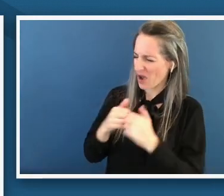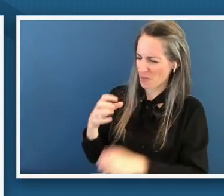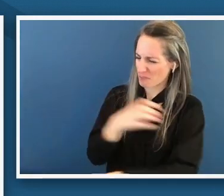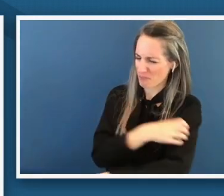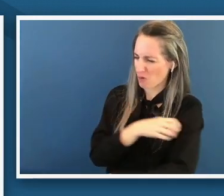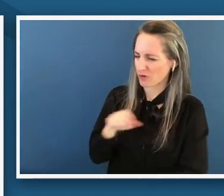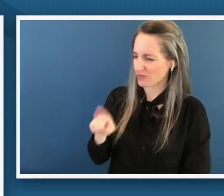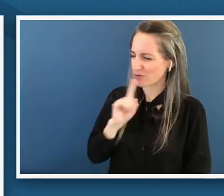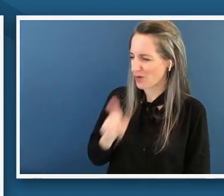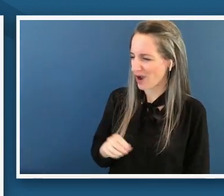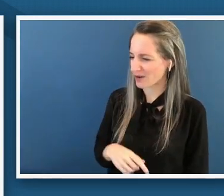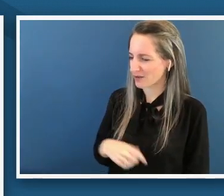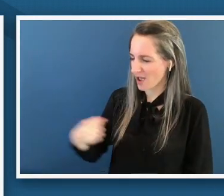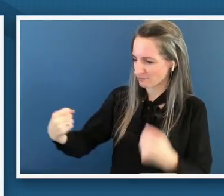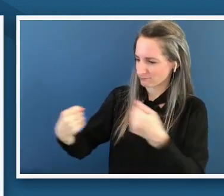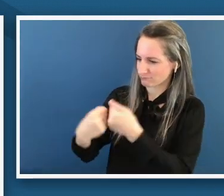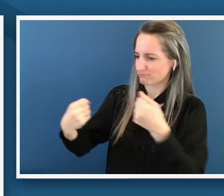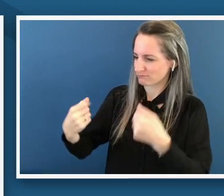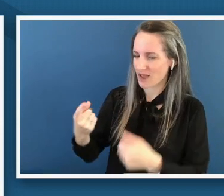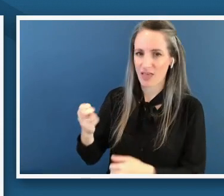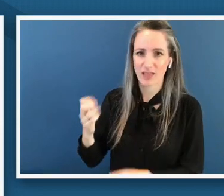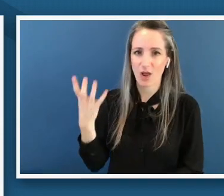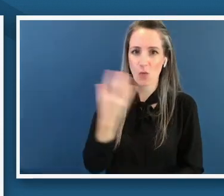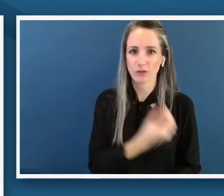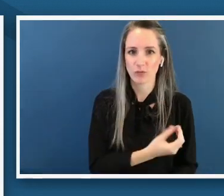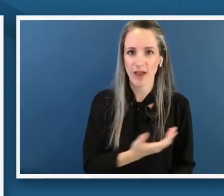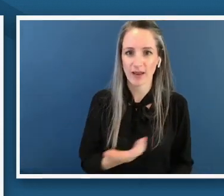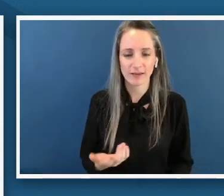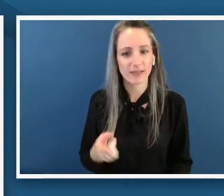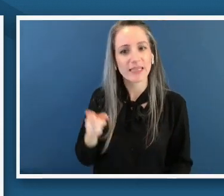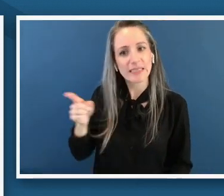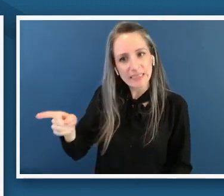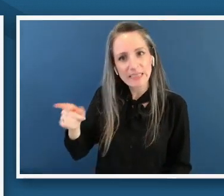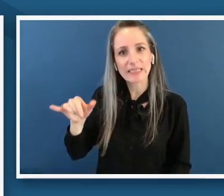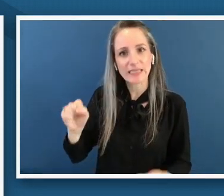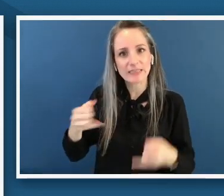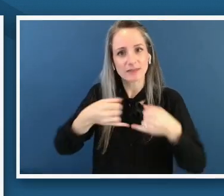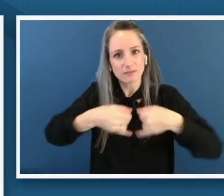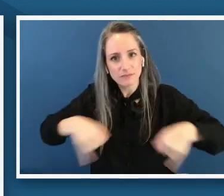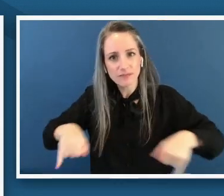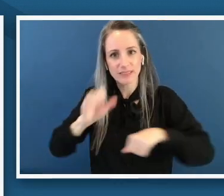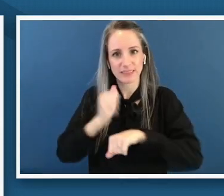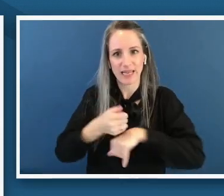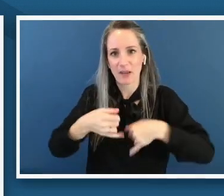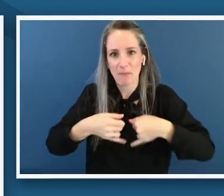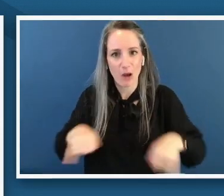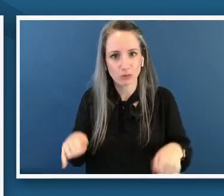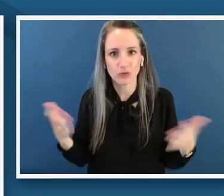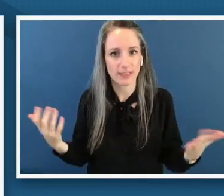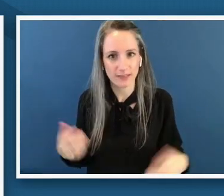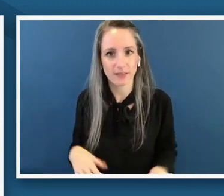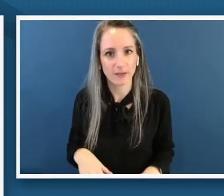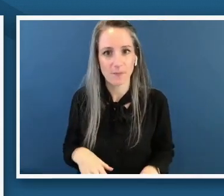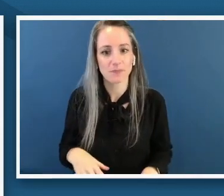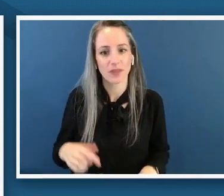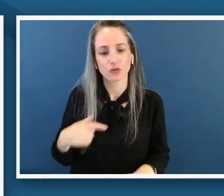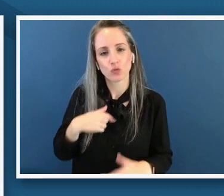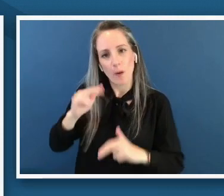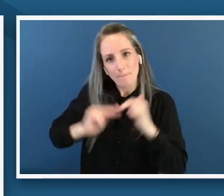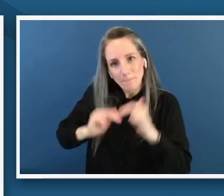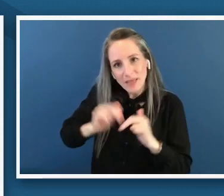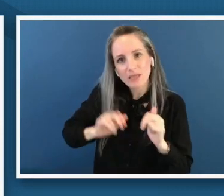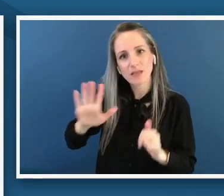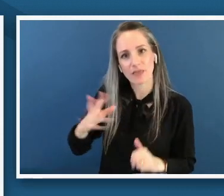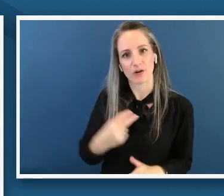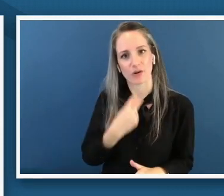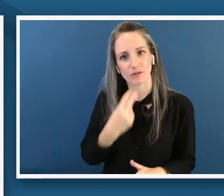putting his foot down. And that's something that we should not be discouraging as teachers. Building that agency and that voice in them is the